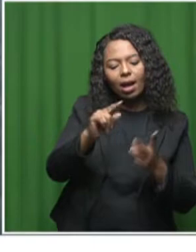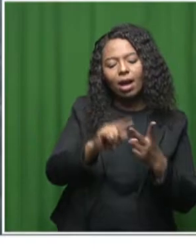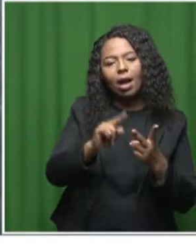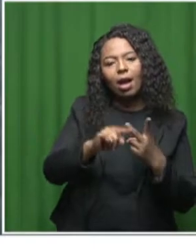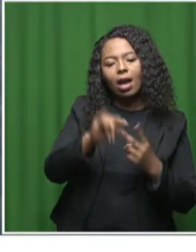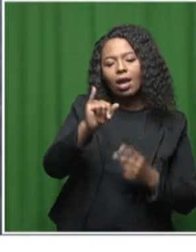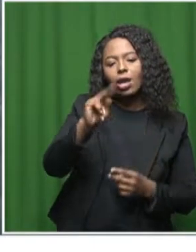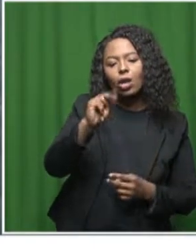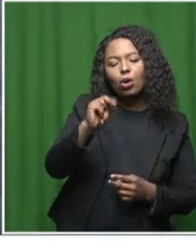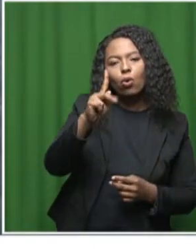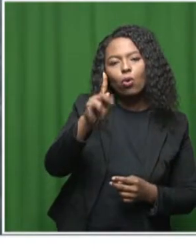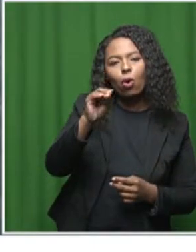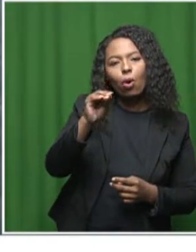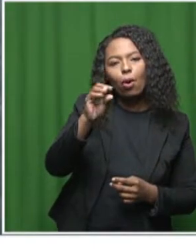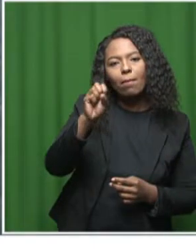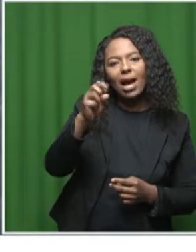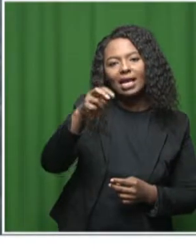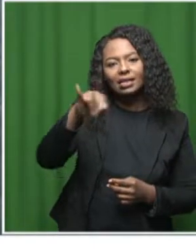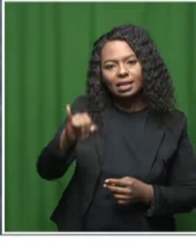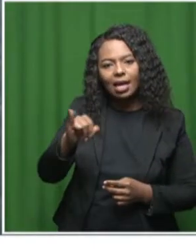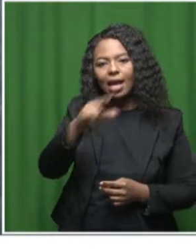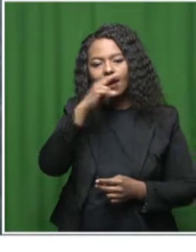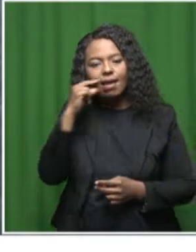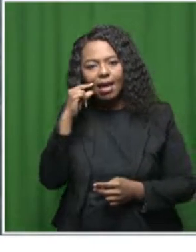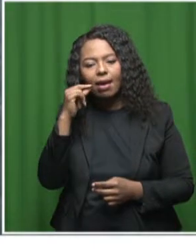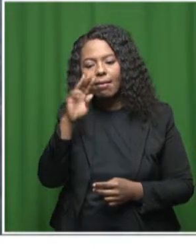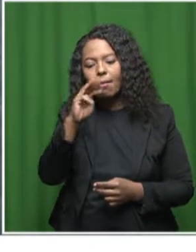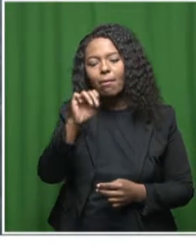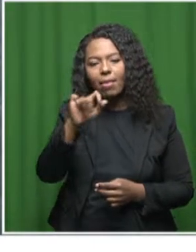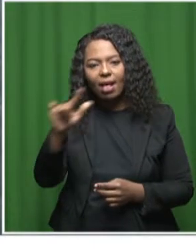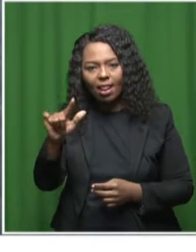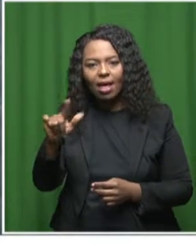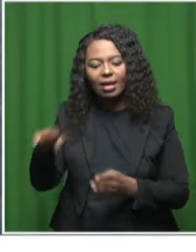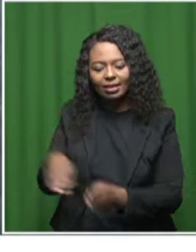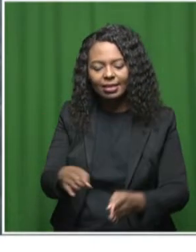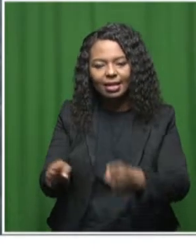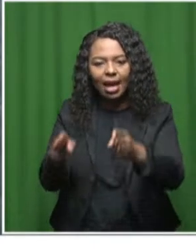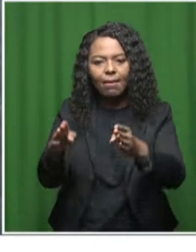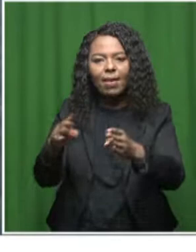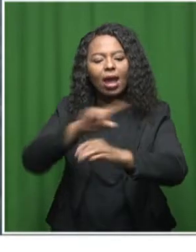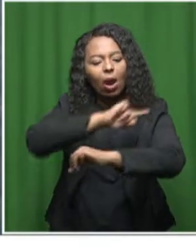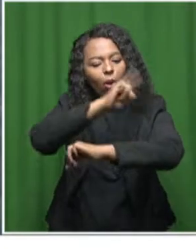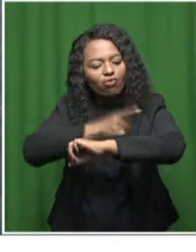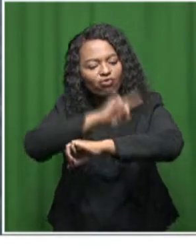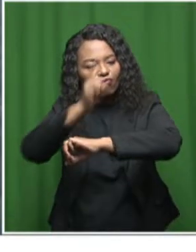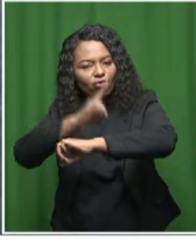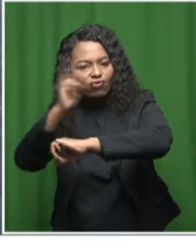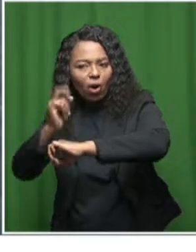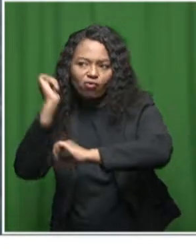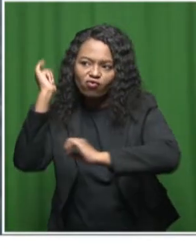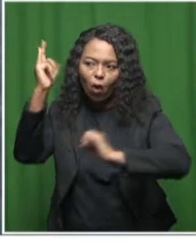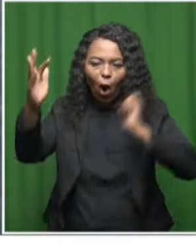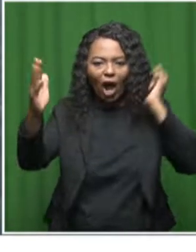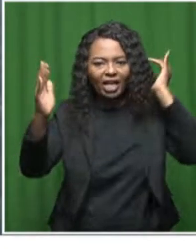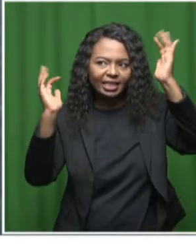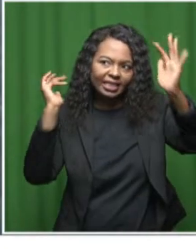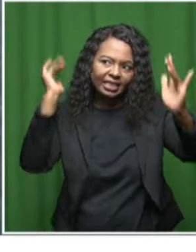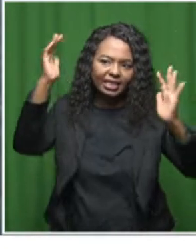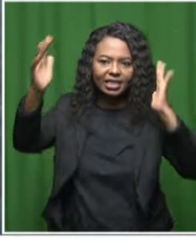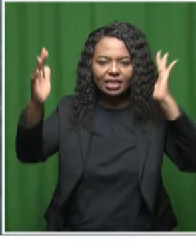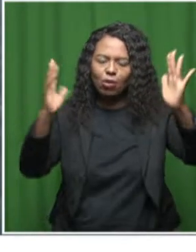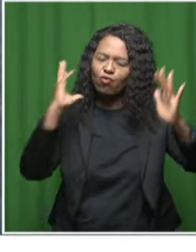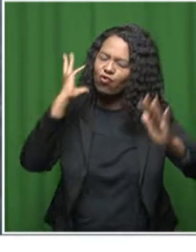known site called Mnini Dam. And the Mnini Dam is just, surrounded by beautiful hills and forests, and also very, very popular with bass